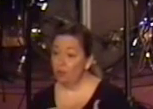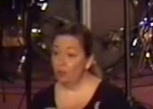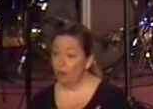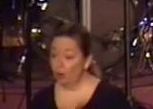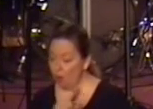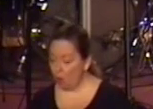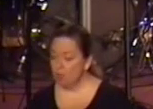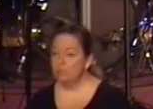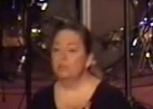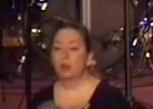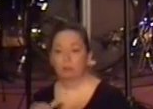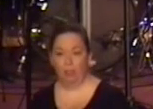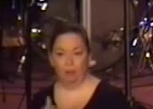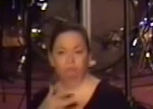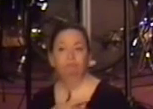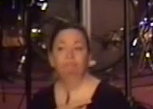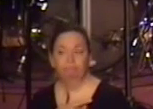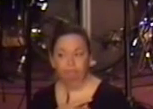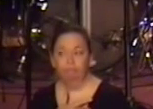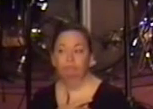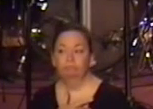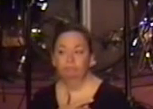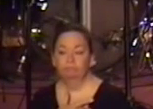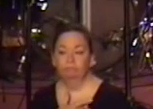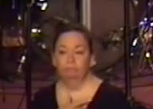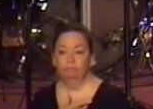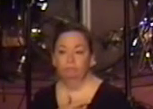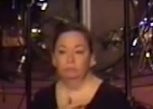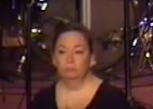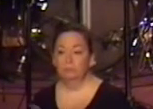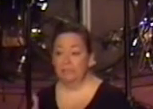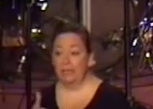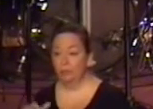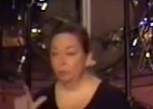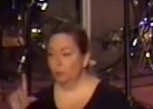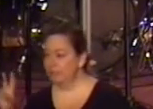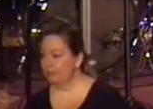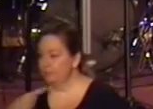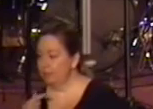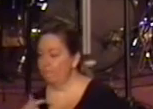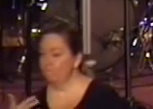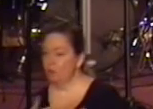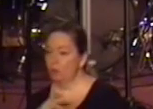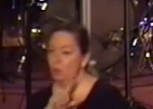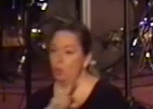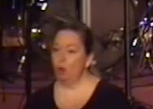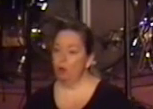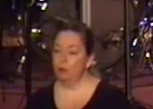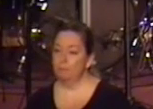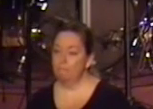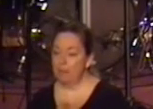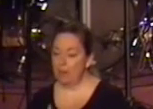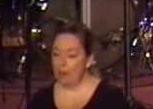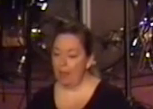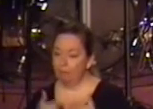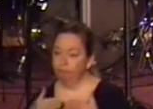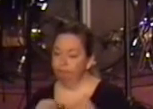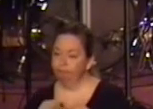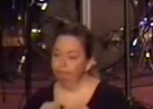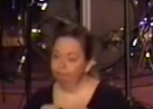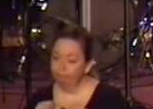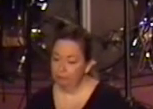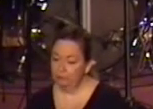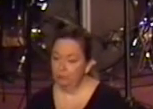that in your own heart. It says in 10:27, the fear of the Lord prolongs life because you have a little